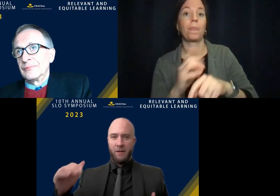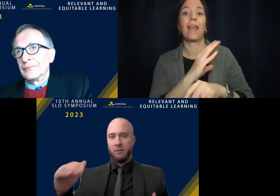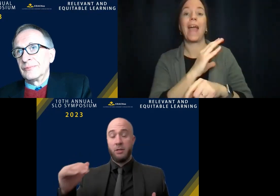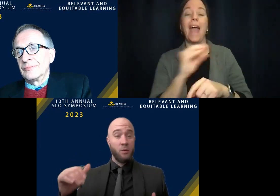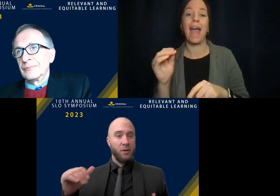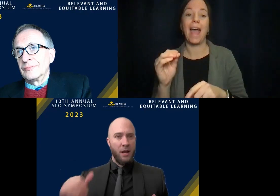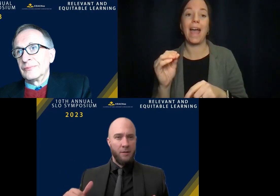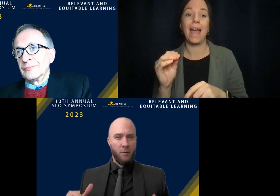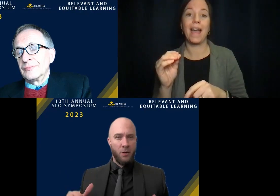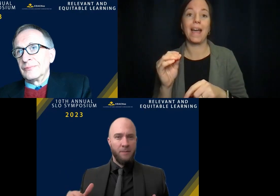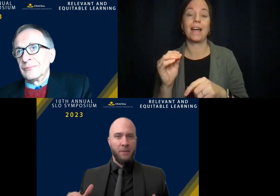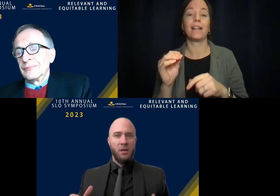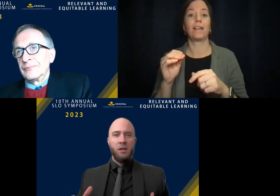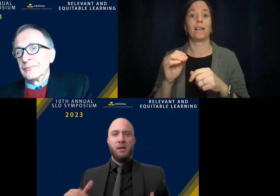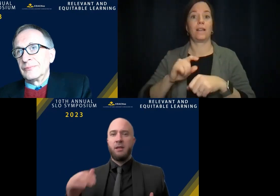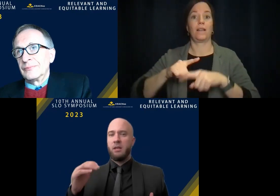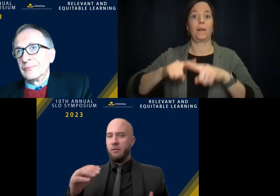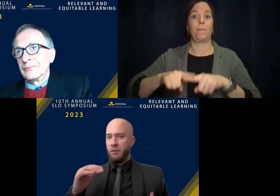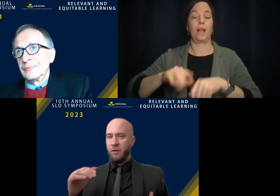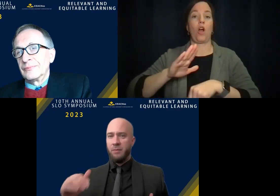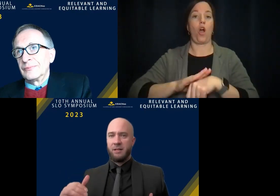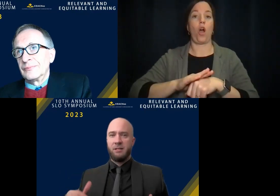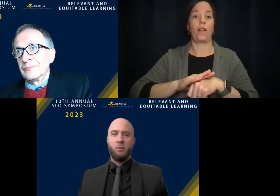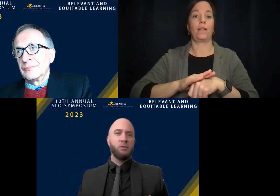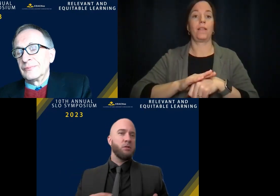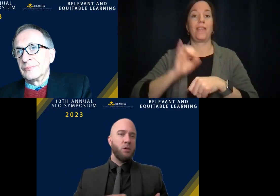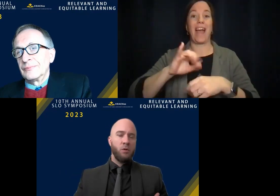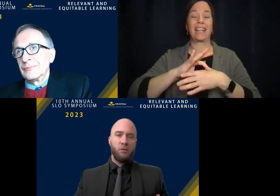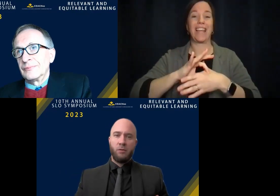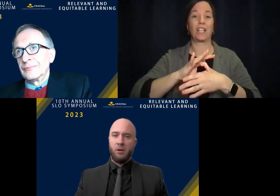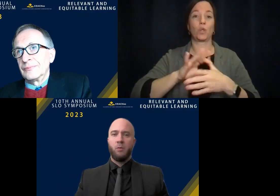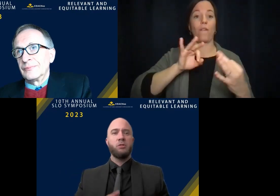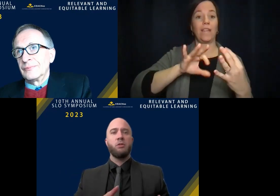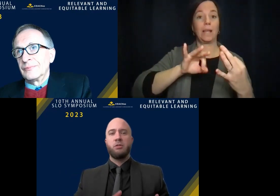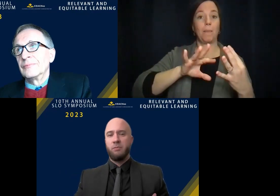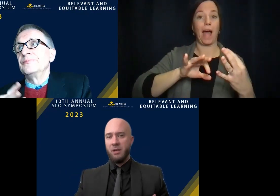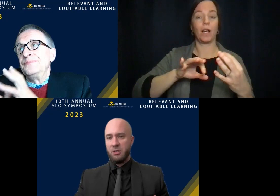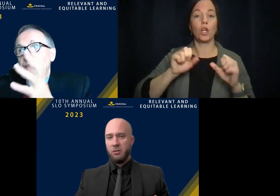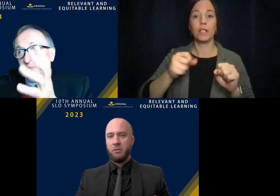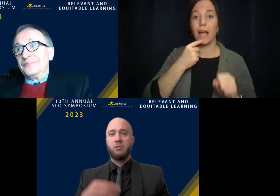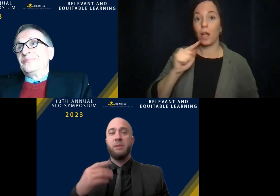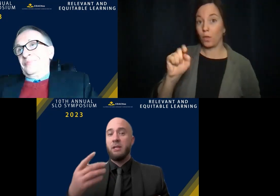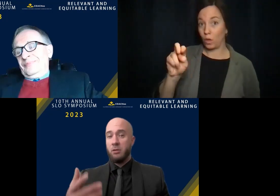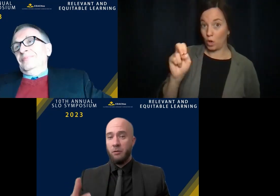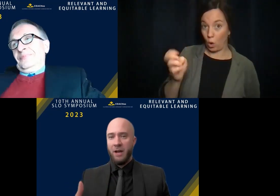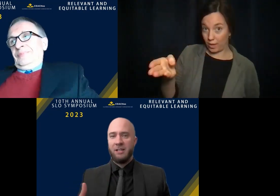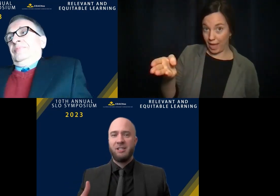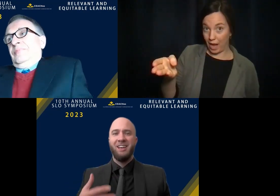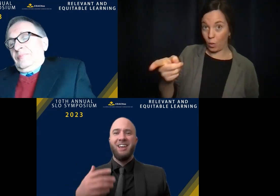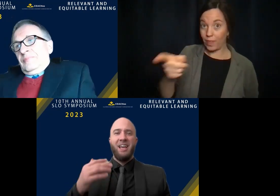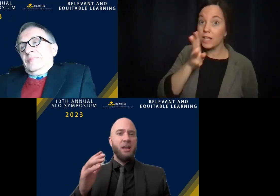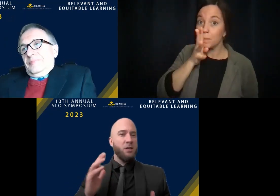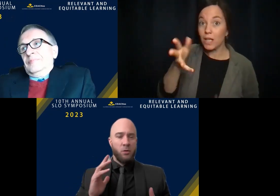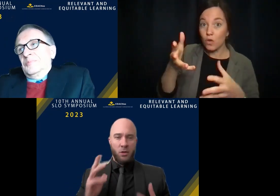that the faculty created for it, it could give you feedback to say, was the tone there? Was your speech speaking too